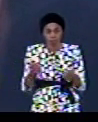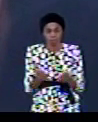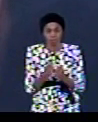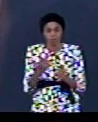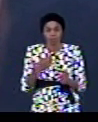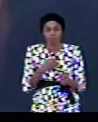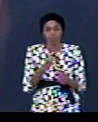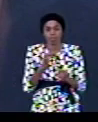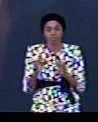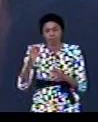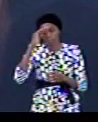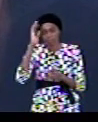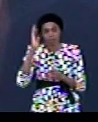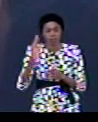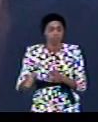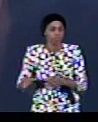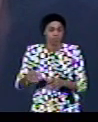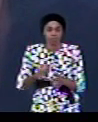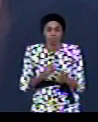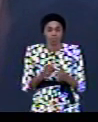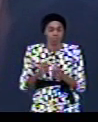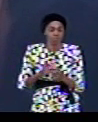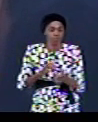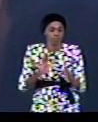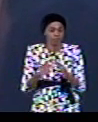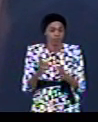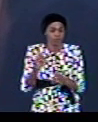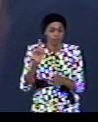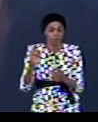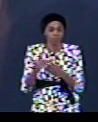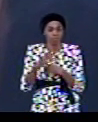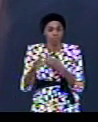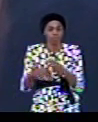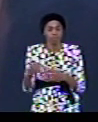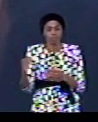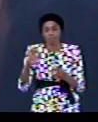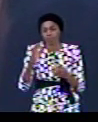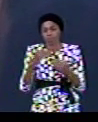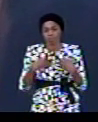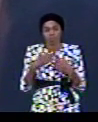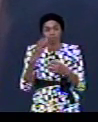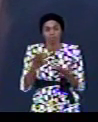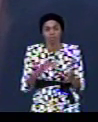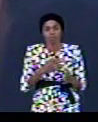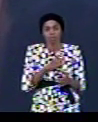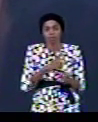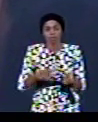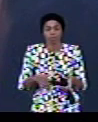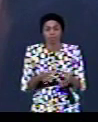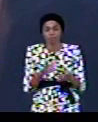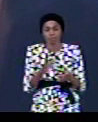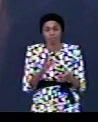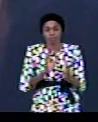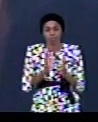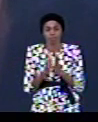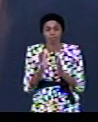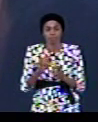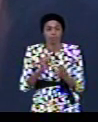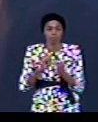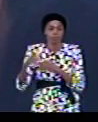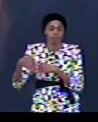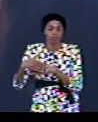should overdrive them one day, all the flock will die. Let my Lord, I pray thee, pass over before his